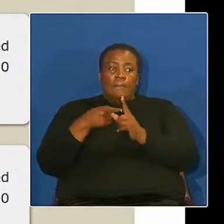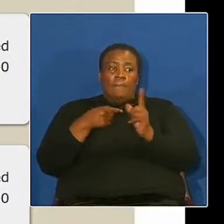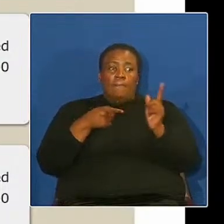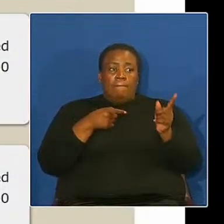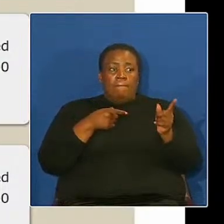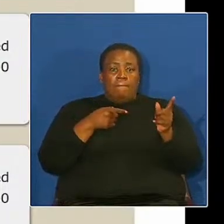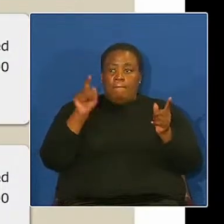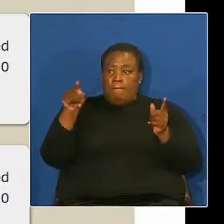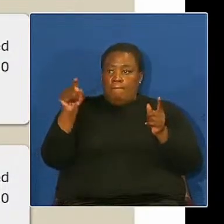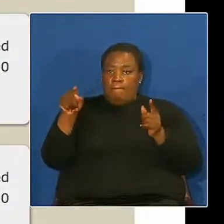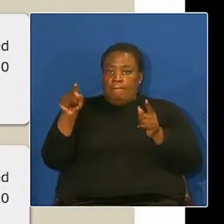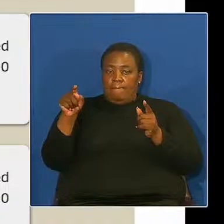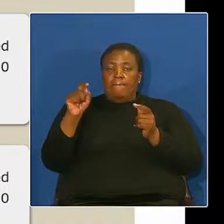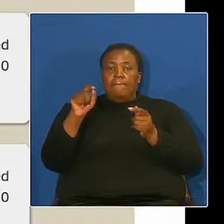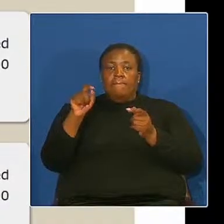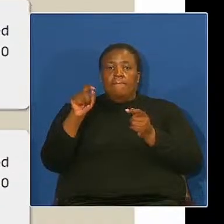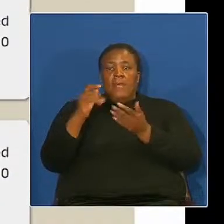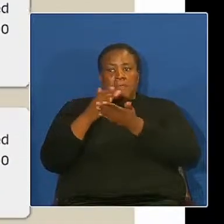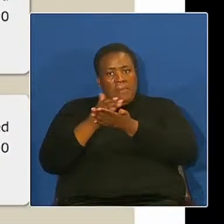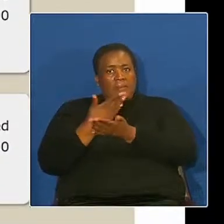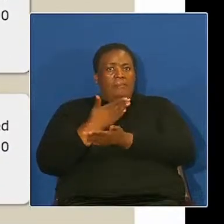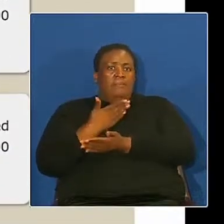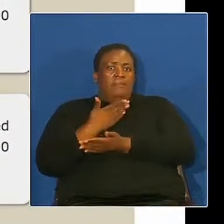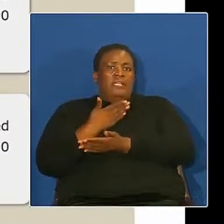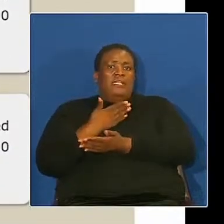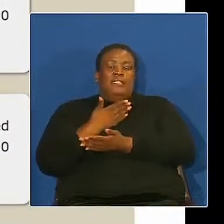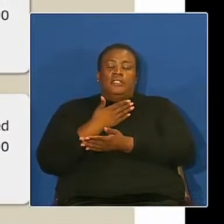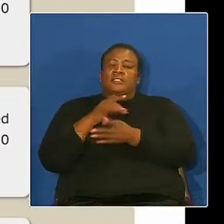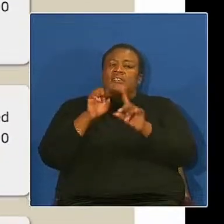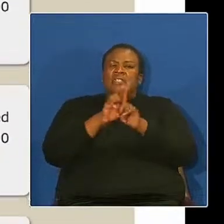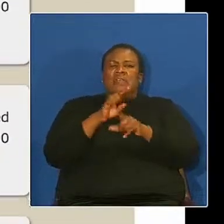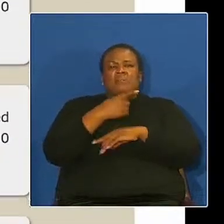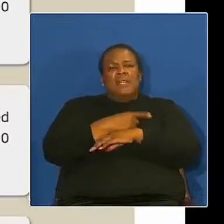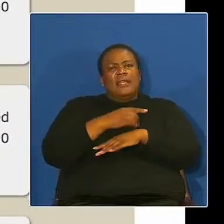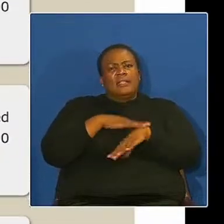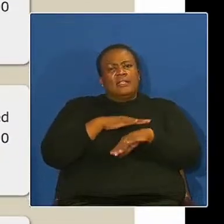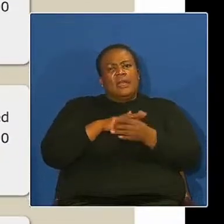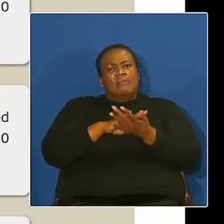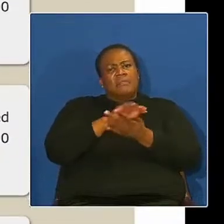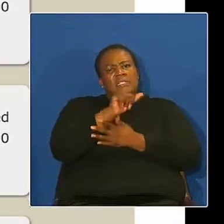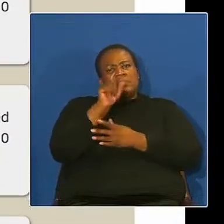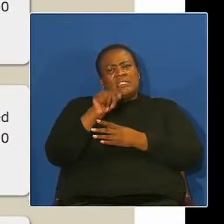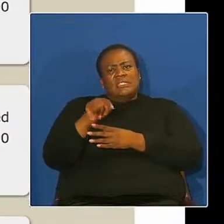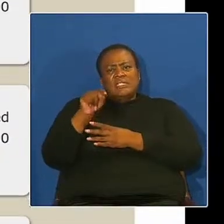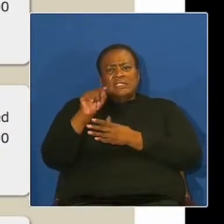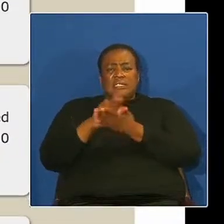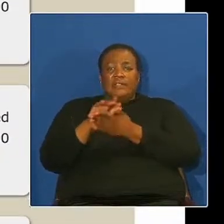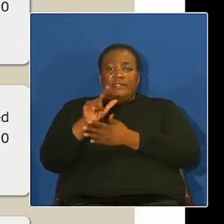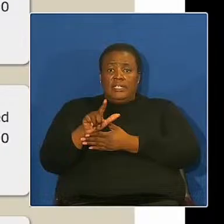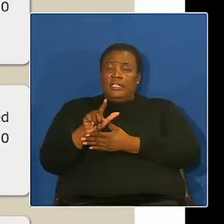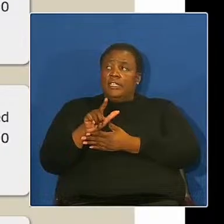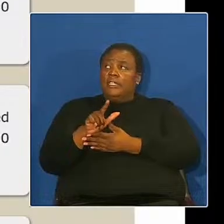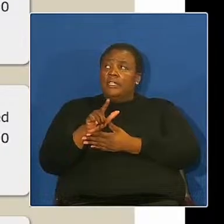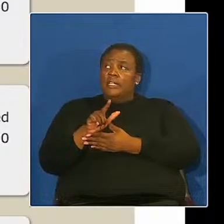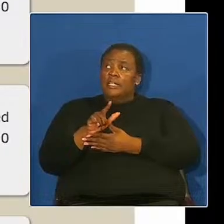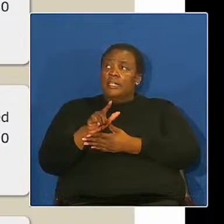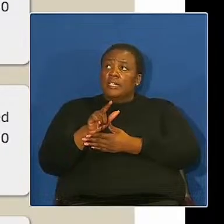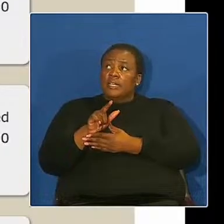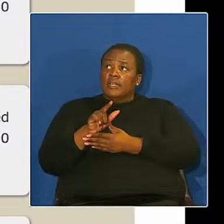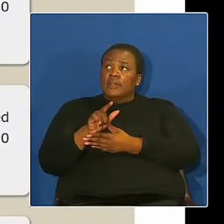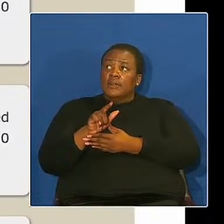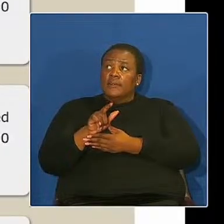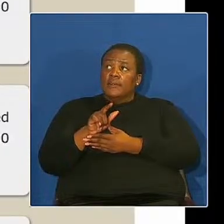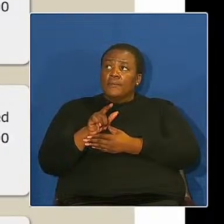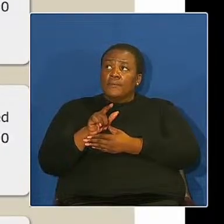deleted. And then on the same day, around 16:17, a message from